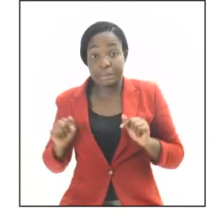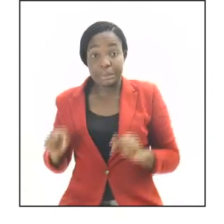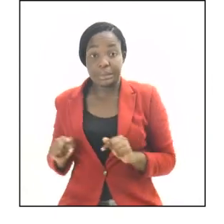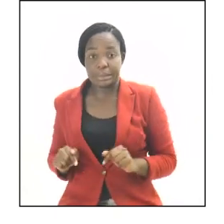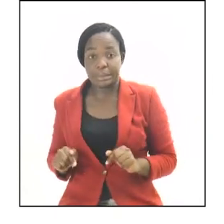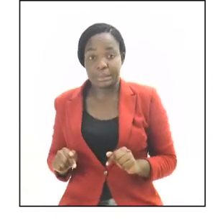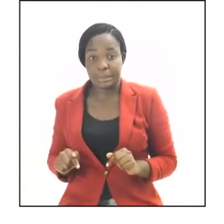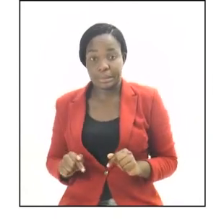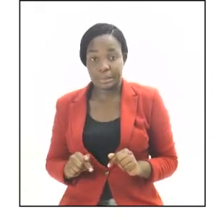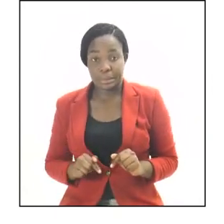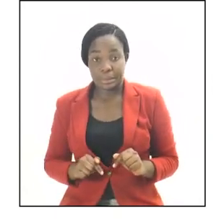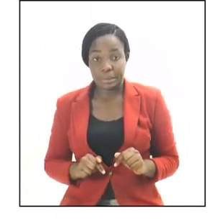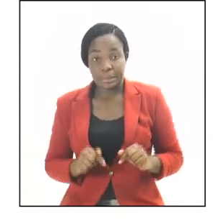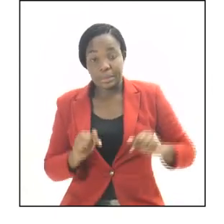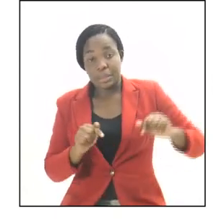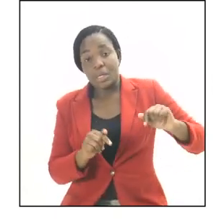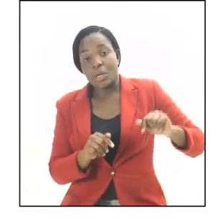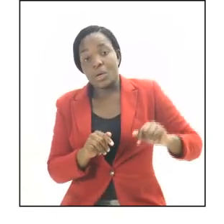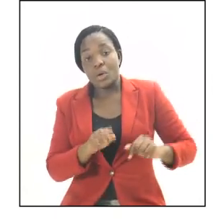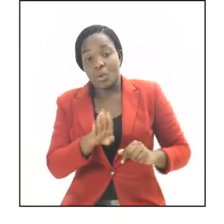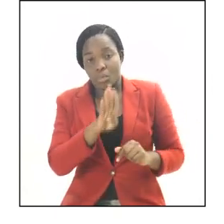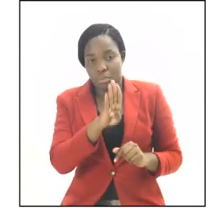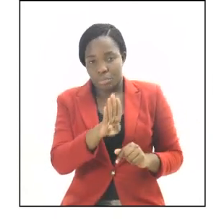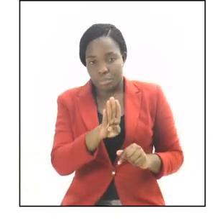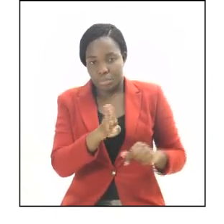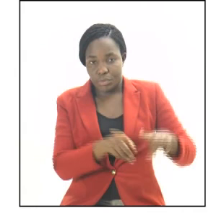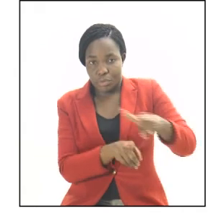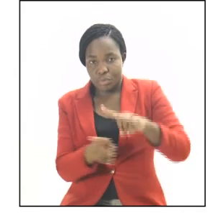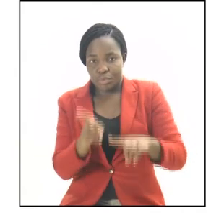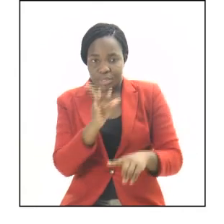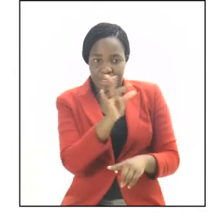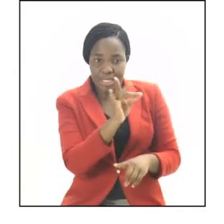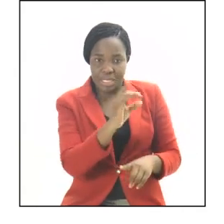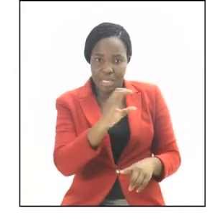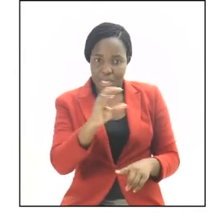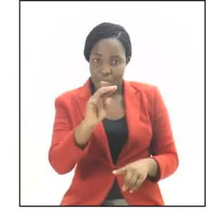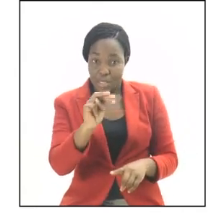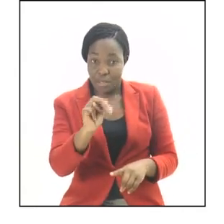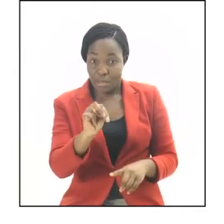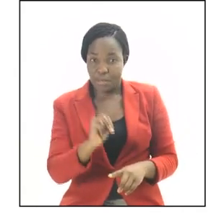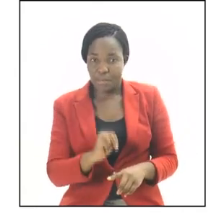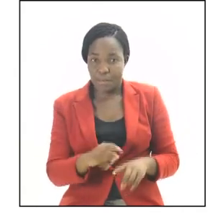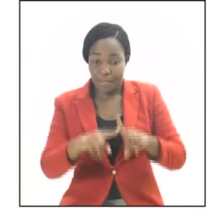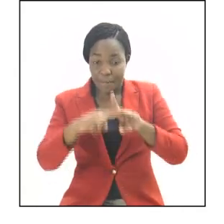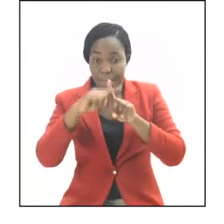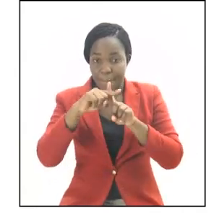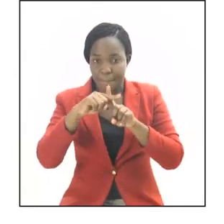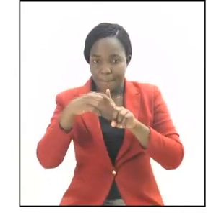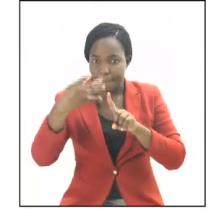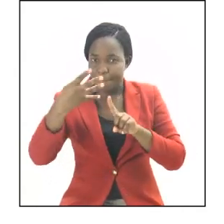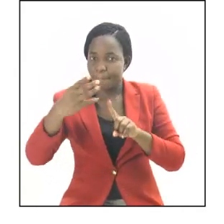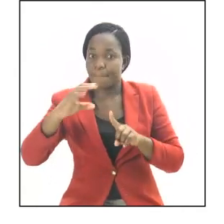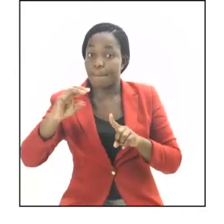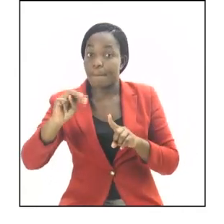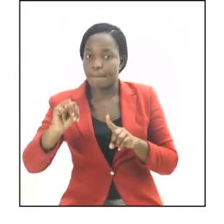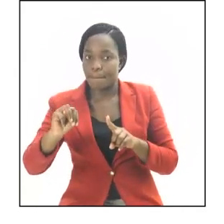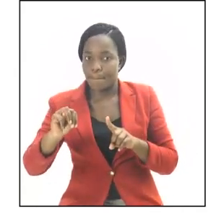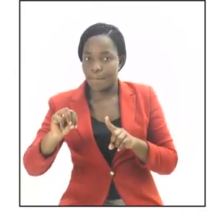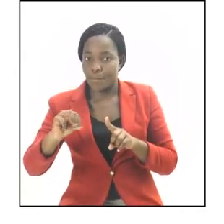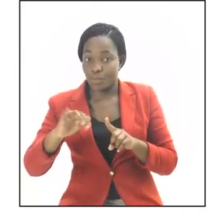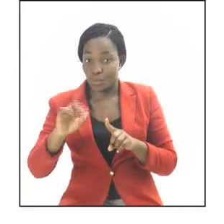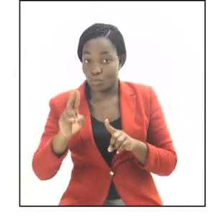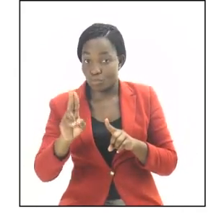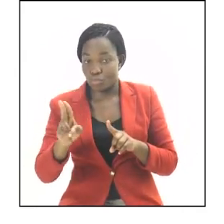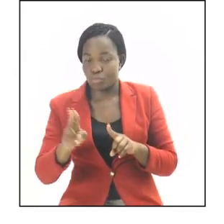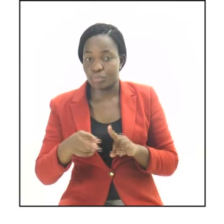Now, the base of the parallelogram is 8 centimeters plus 4 centimeters, which